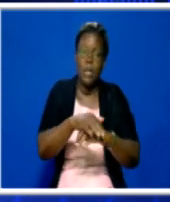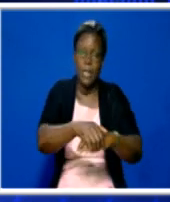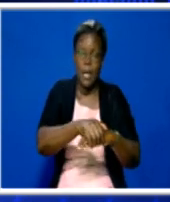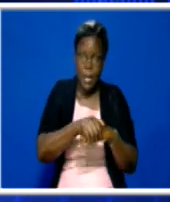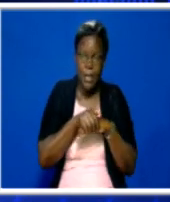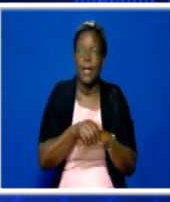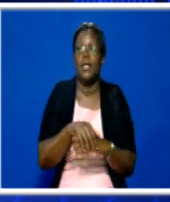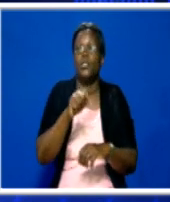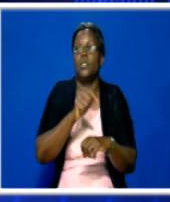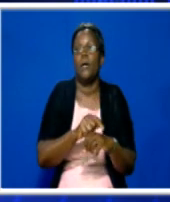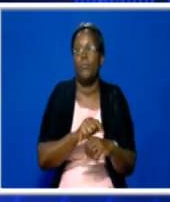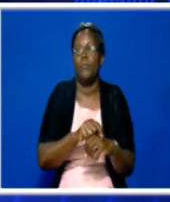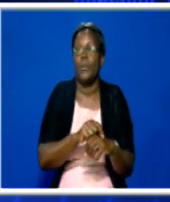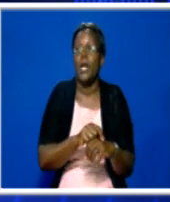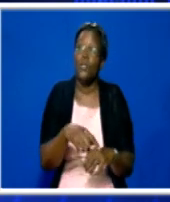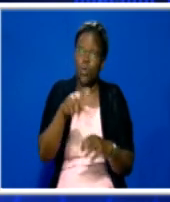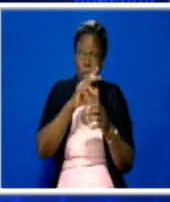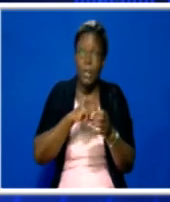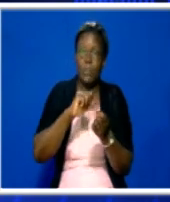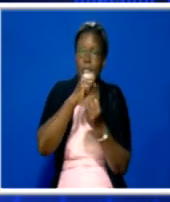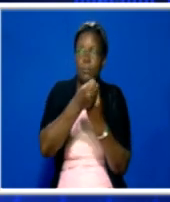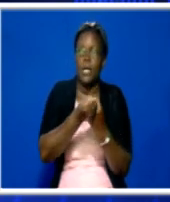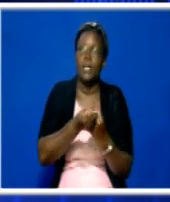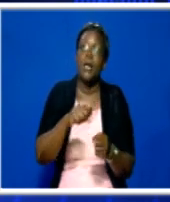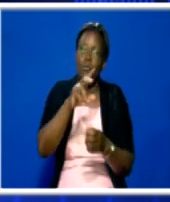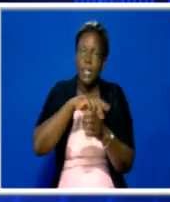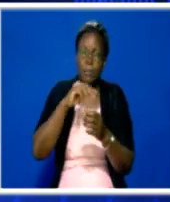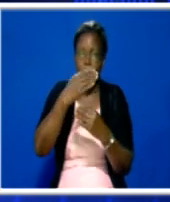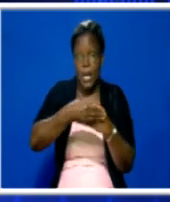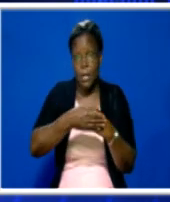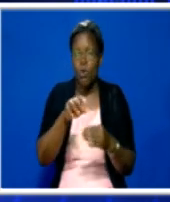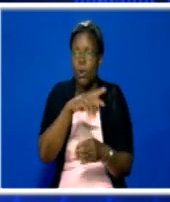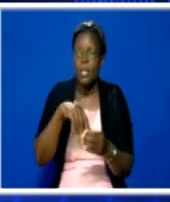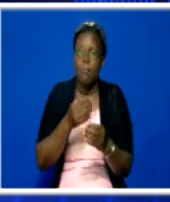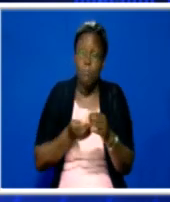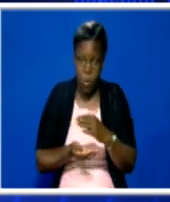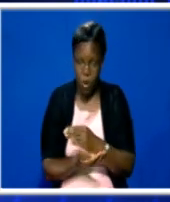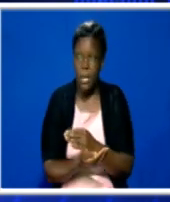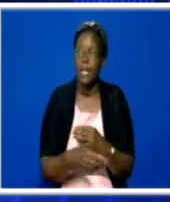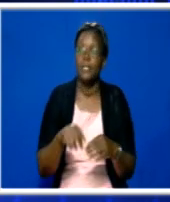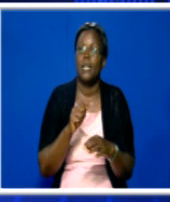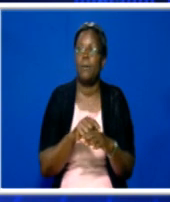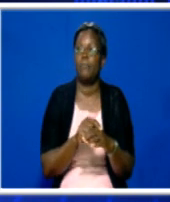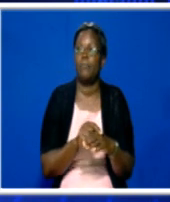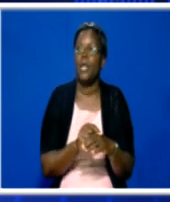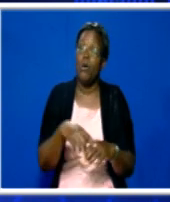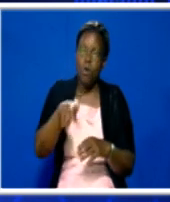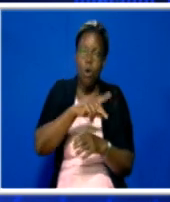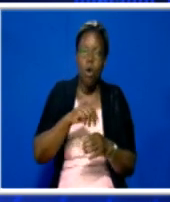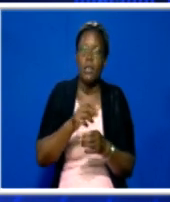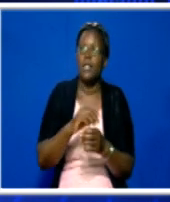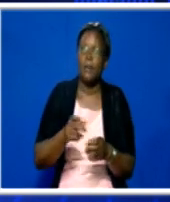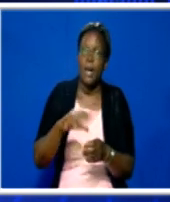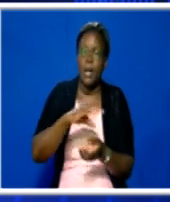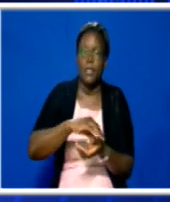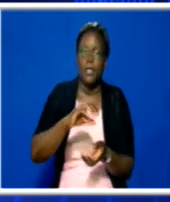session, which does bring us to the end of our morning lessons. Now, if you're a candidate, regardless, class 8 or